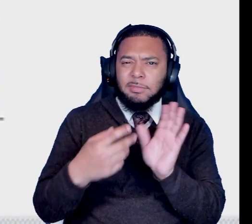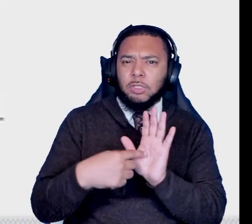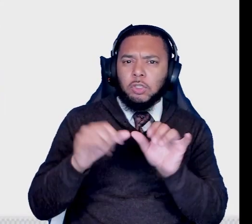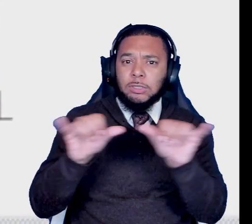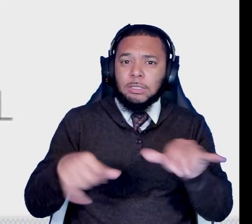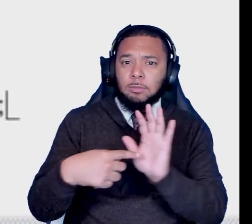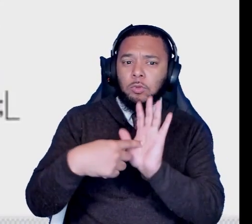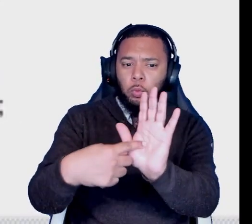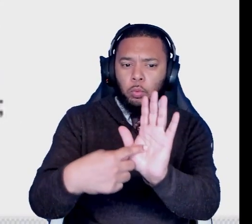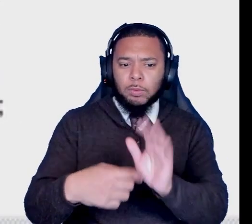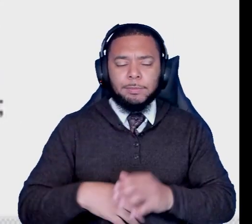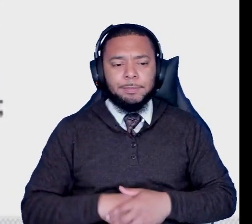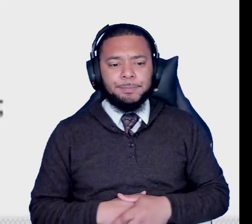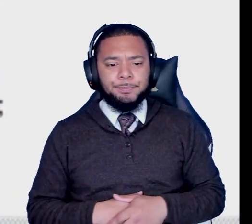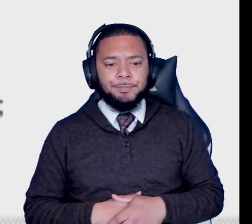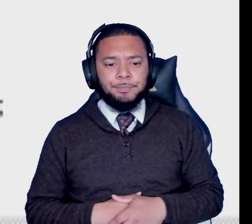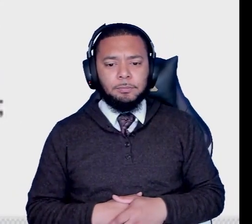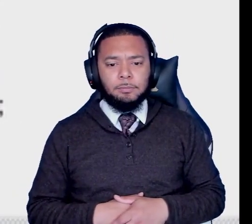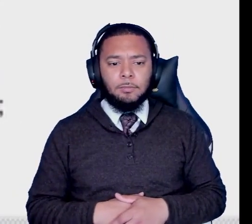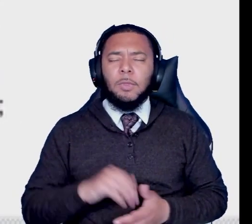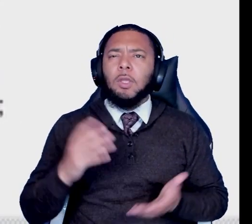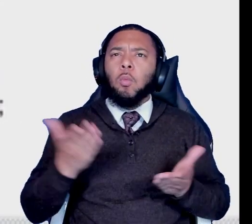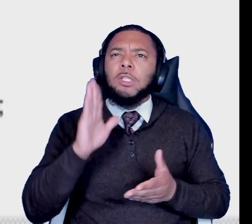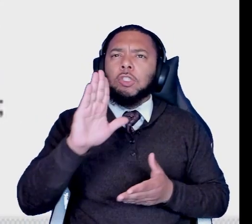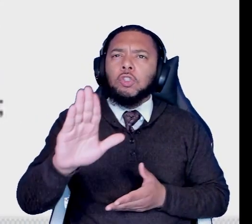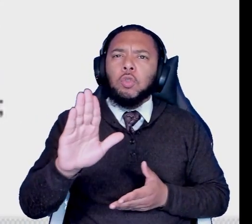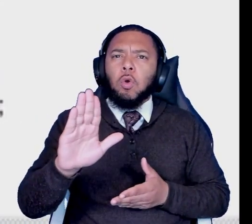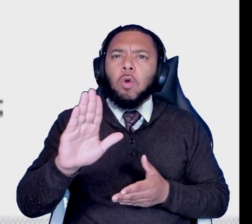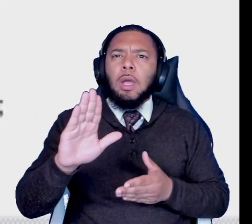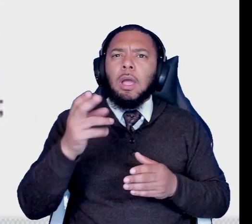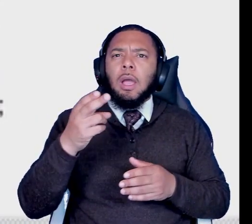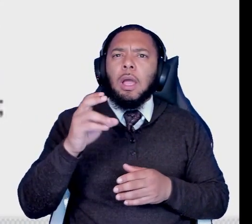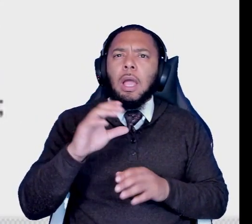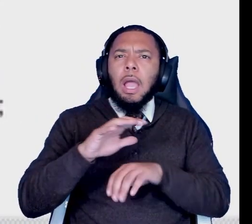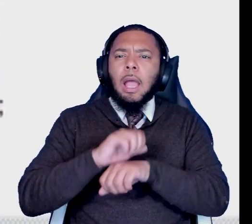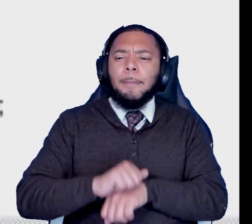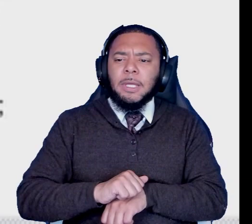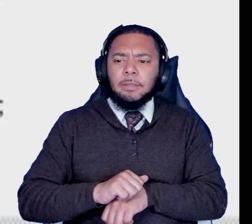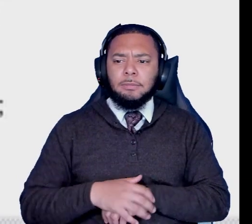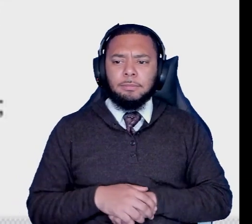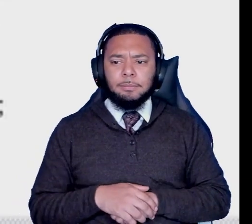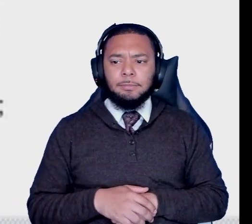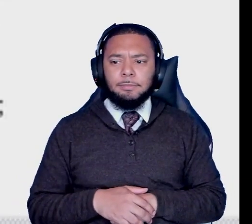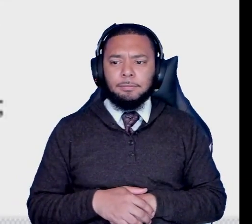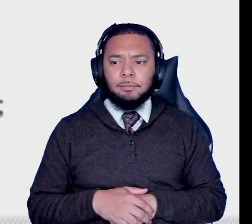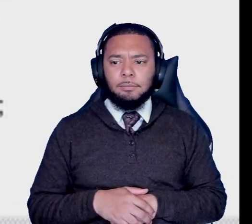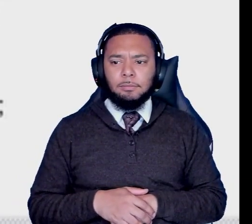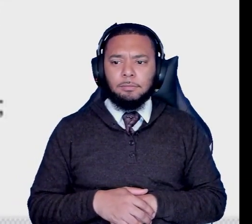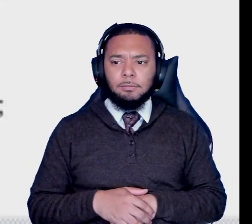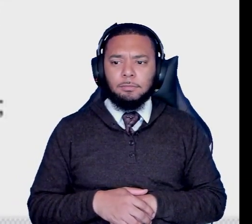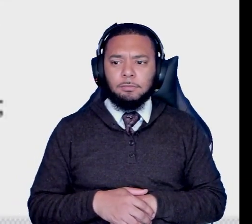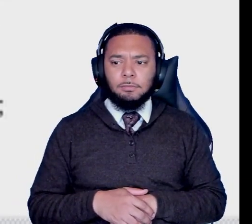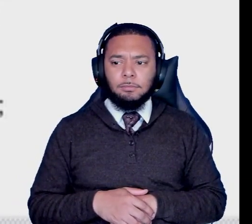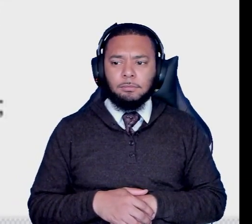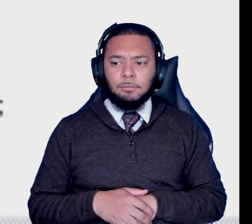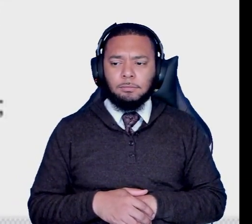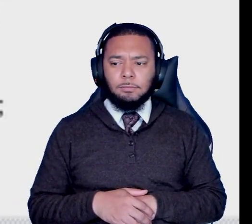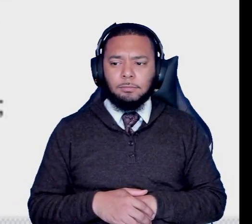And just like I did with name, I can read in the hobby, into the